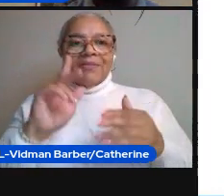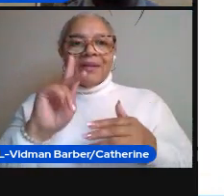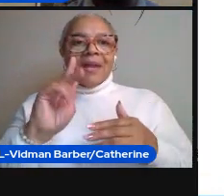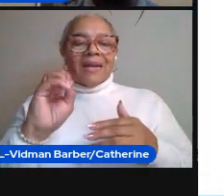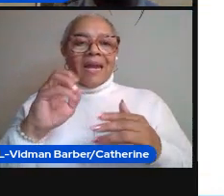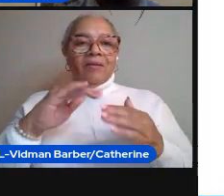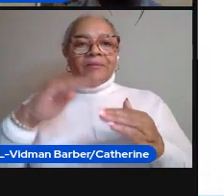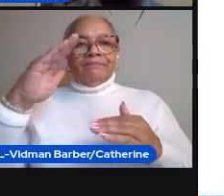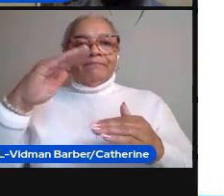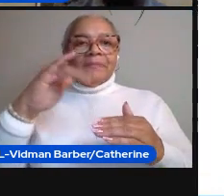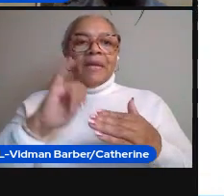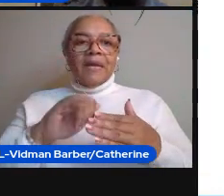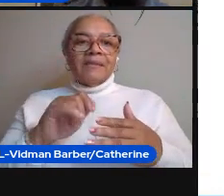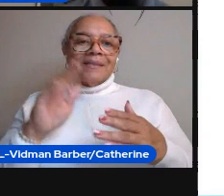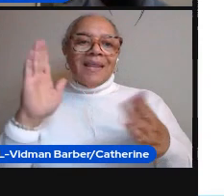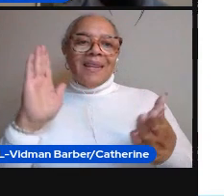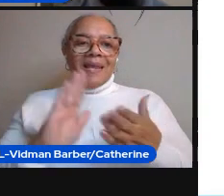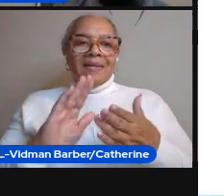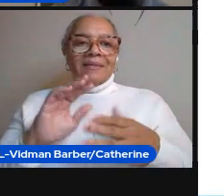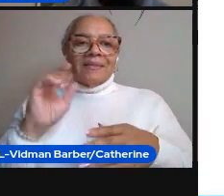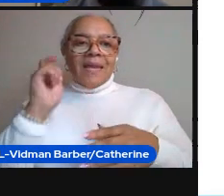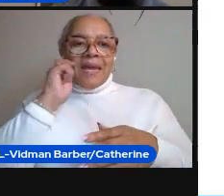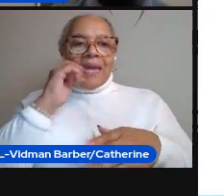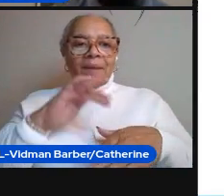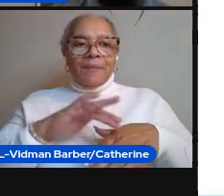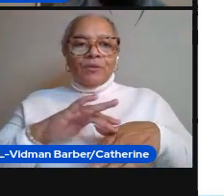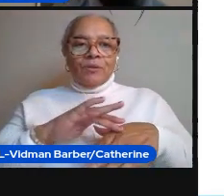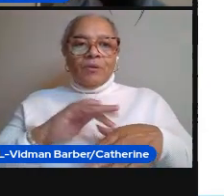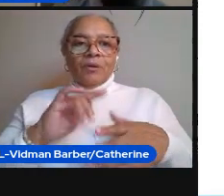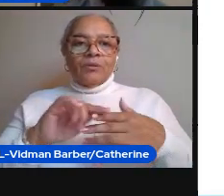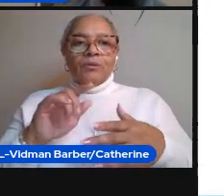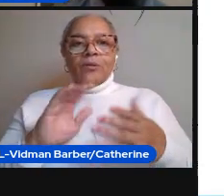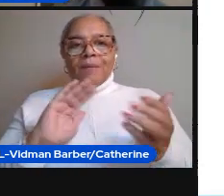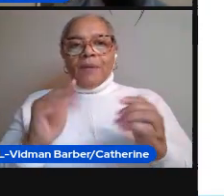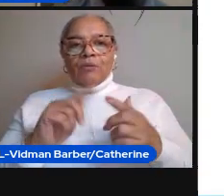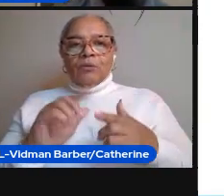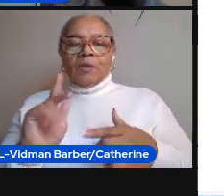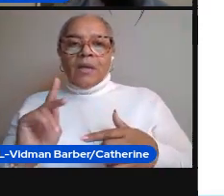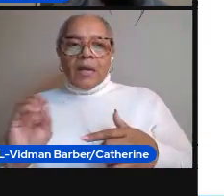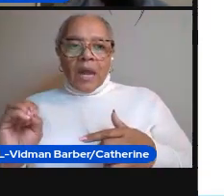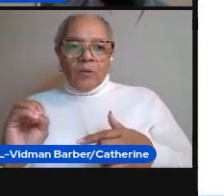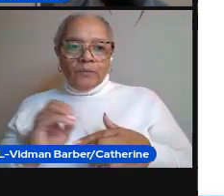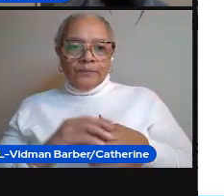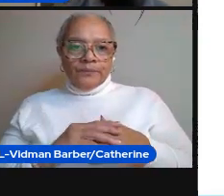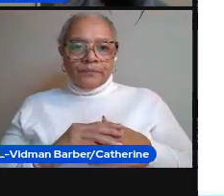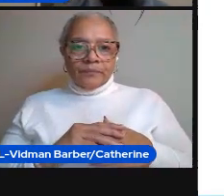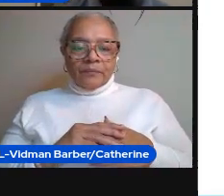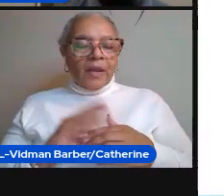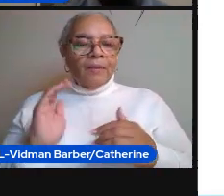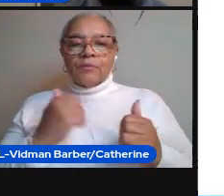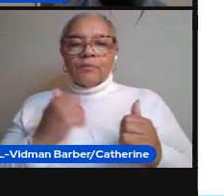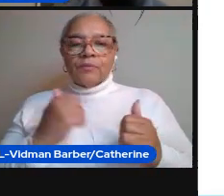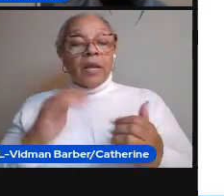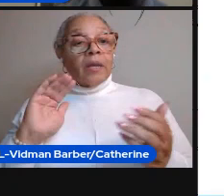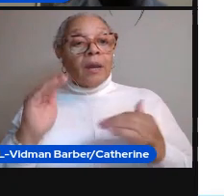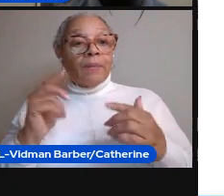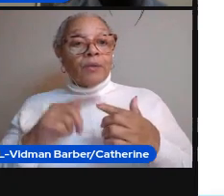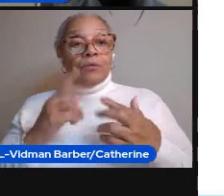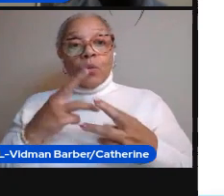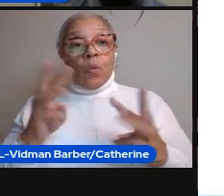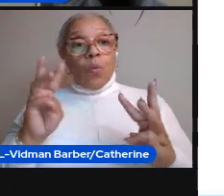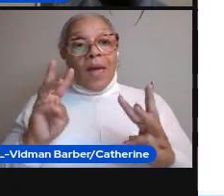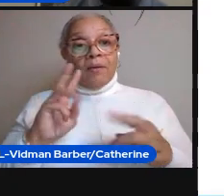epidermal thickening compared to the knockout. Sorry, compared to the wild type.